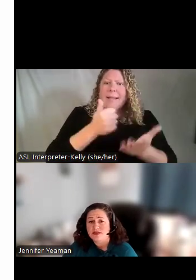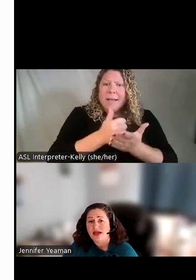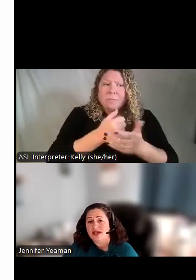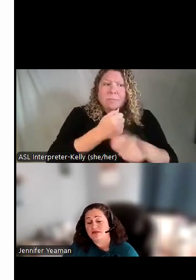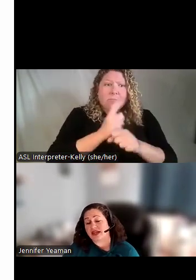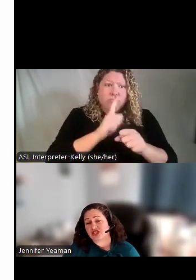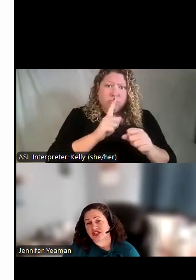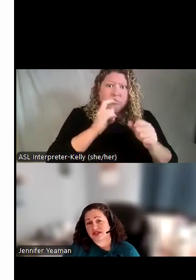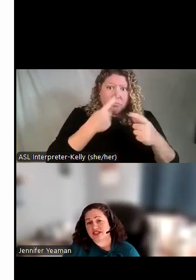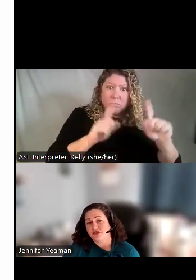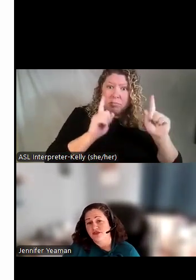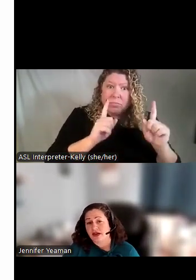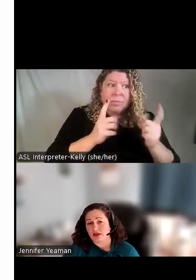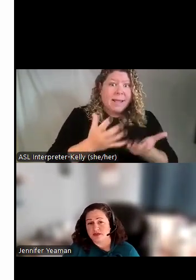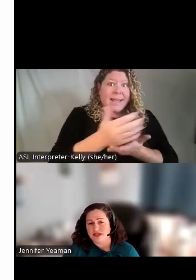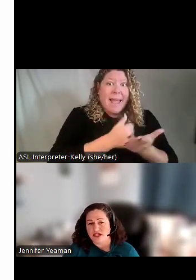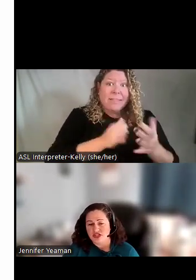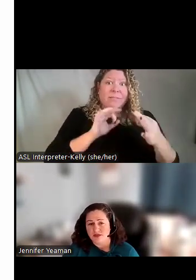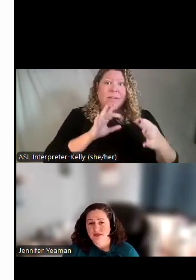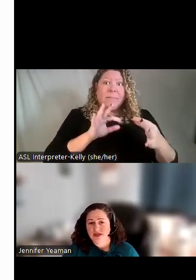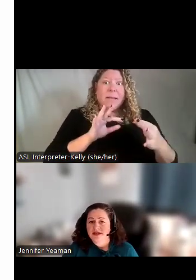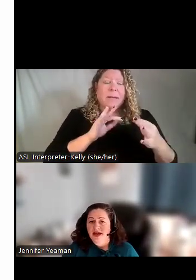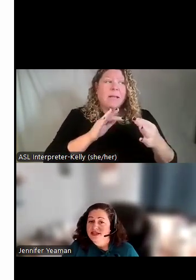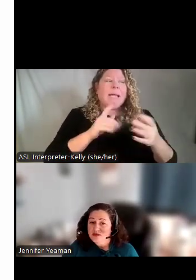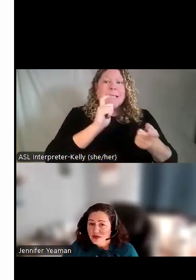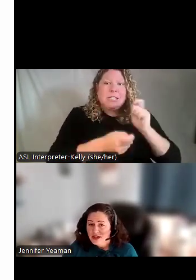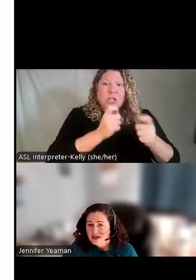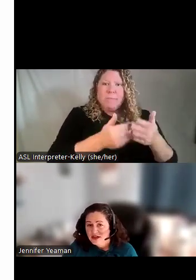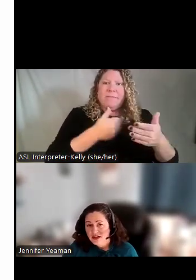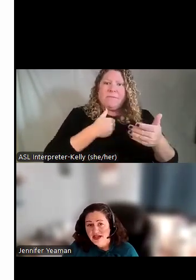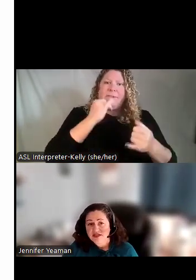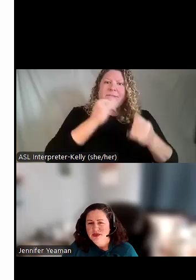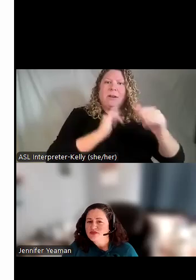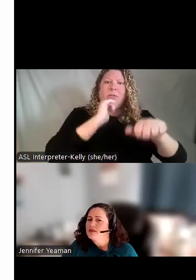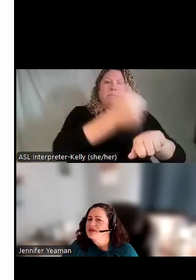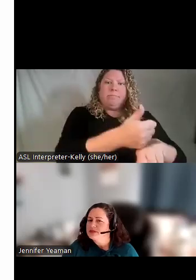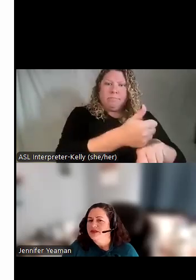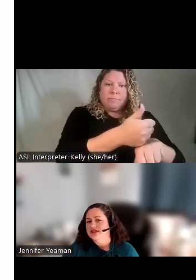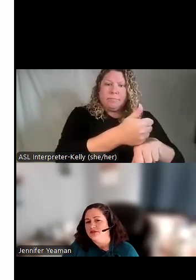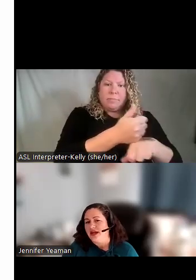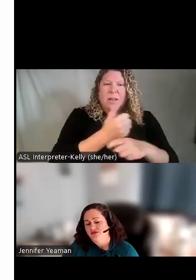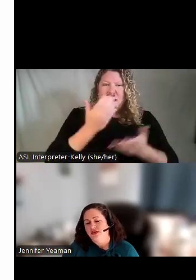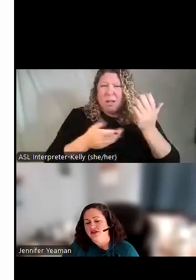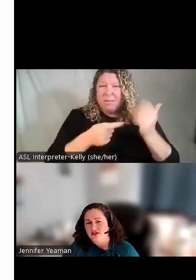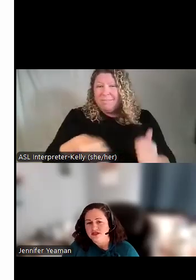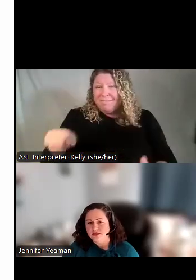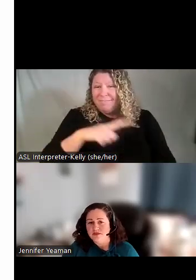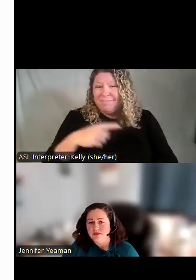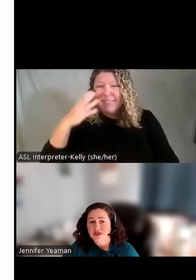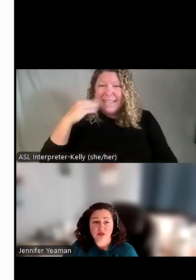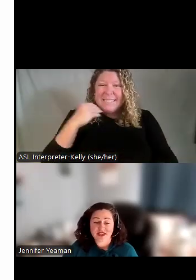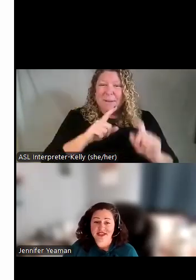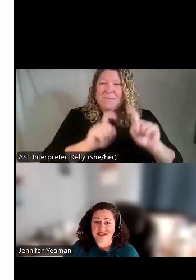gather feedback, and make adjustments before final implementation. At some point in our lives, we have probably experienced a pilot for